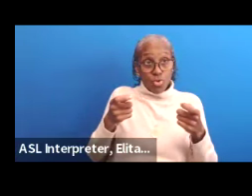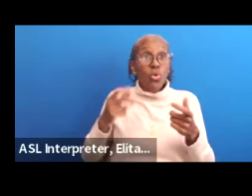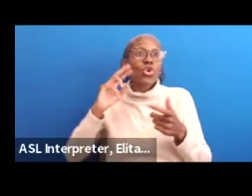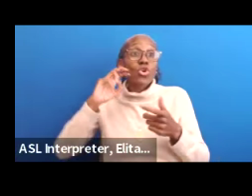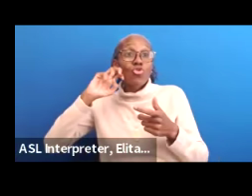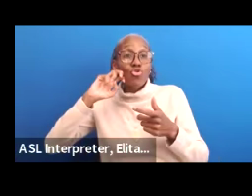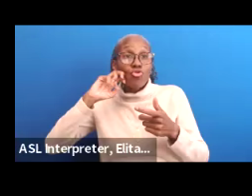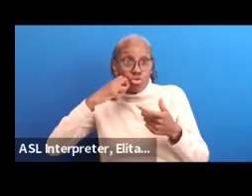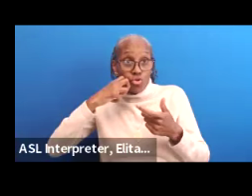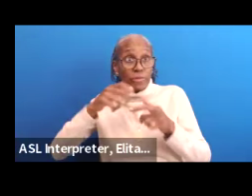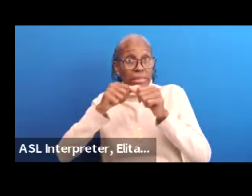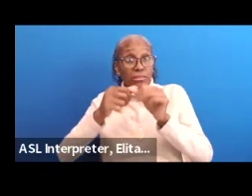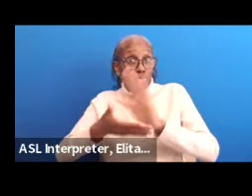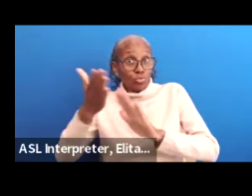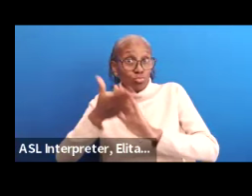under normal